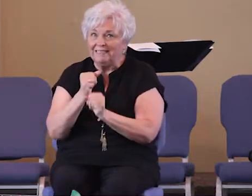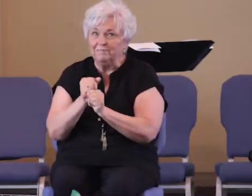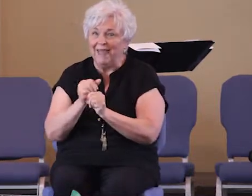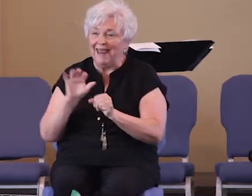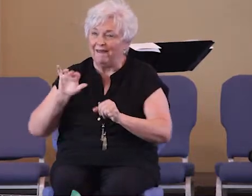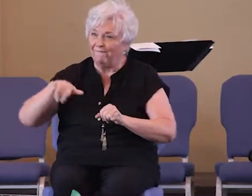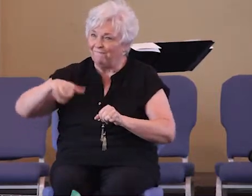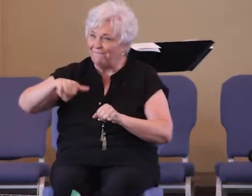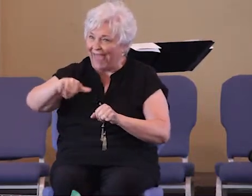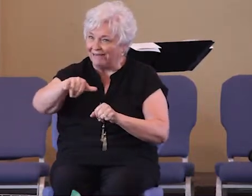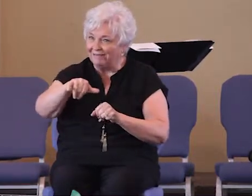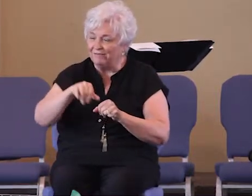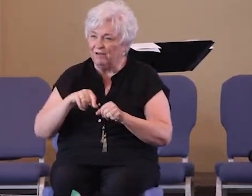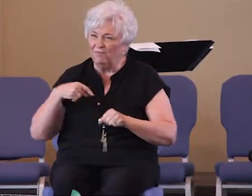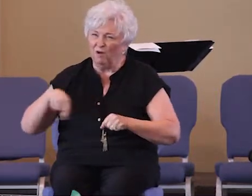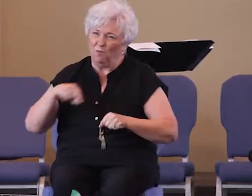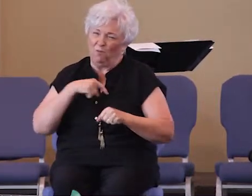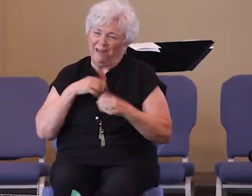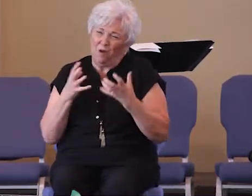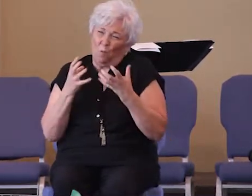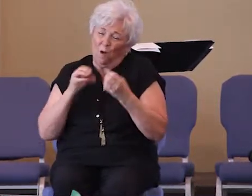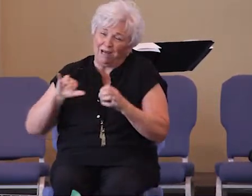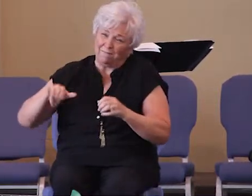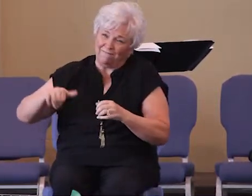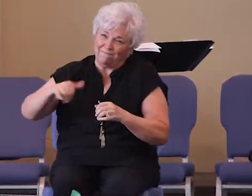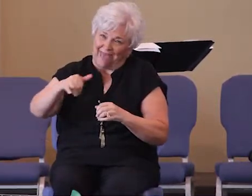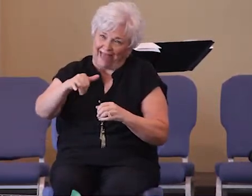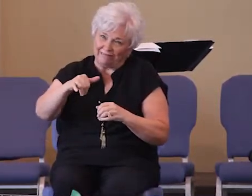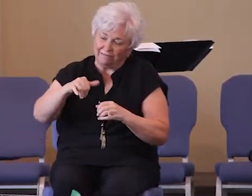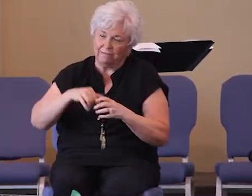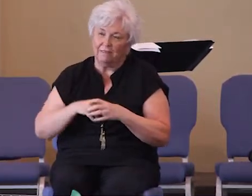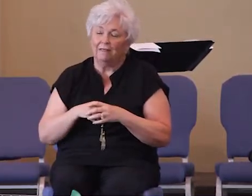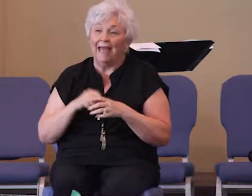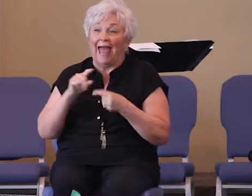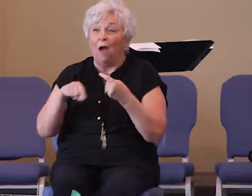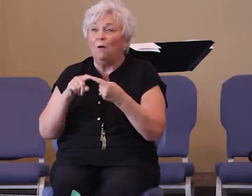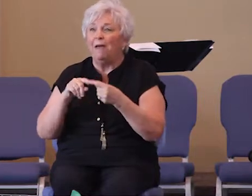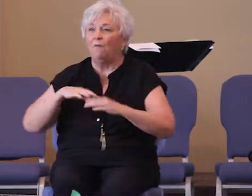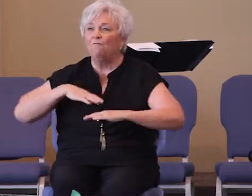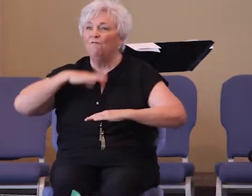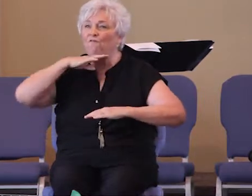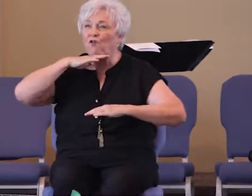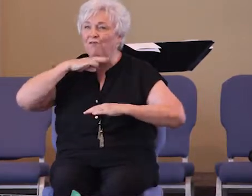right? How about full? How about